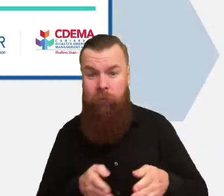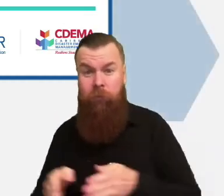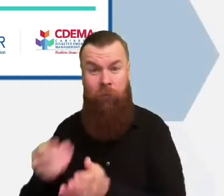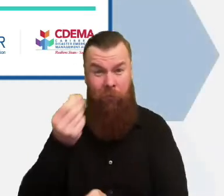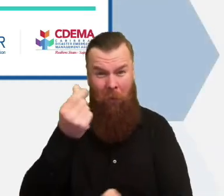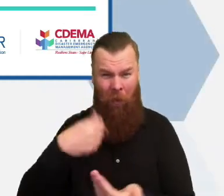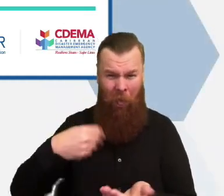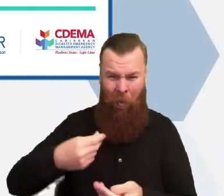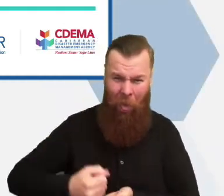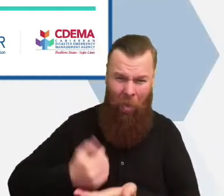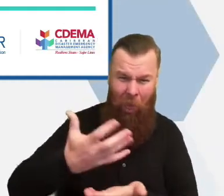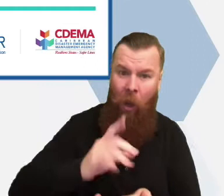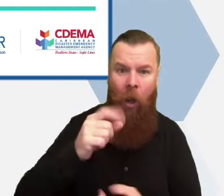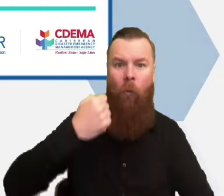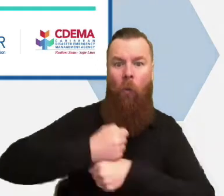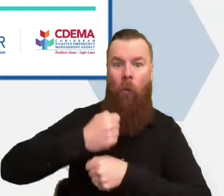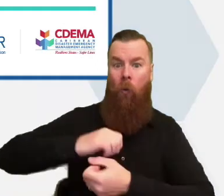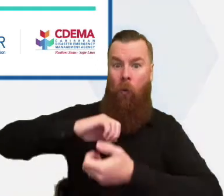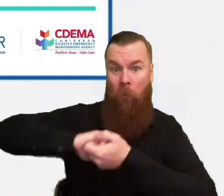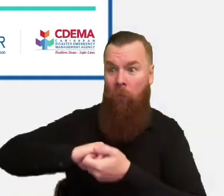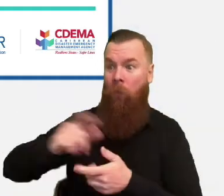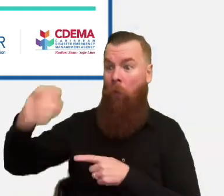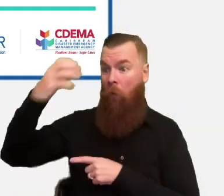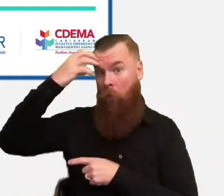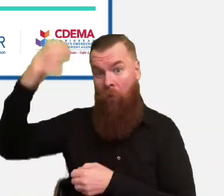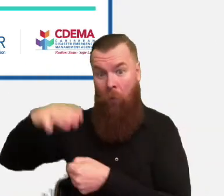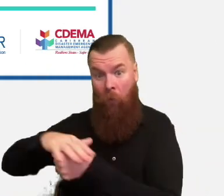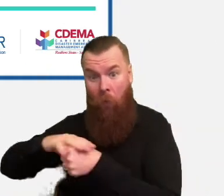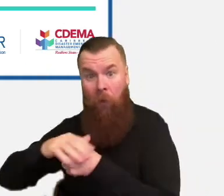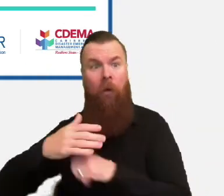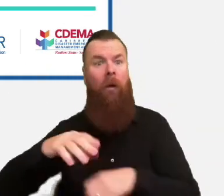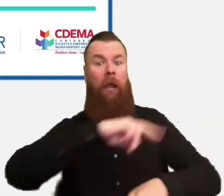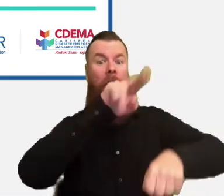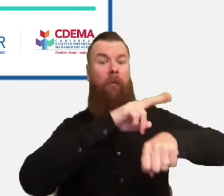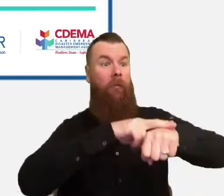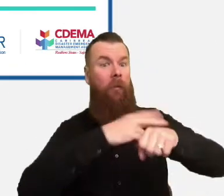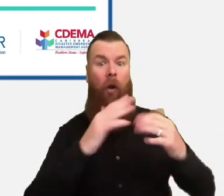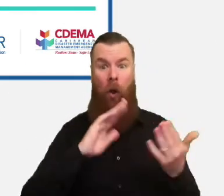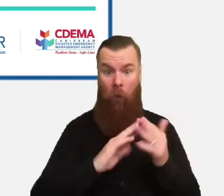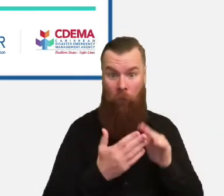were engaged and participating actively in the coordination efforts.